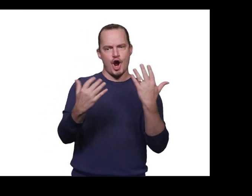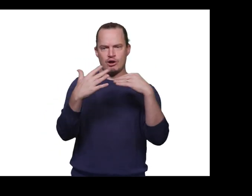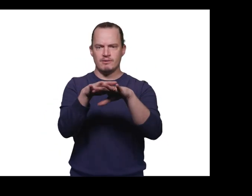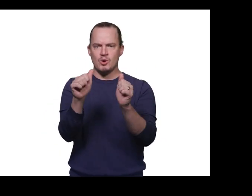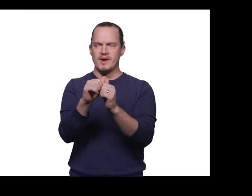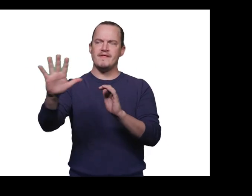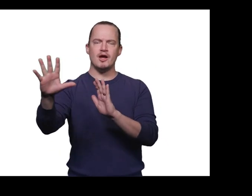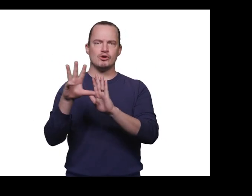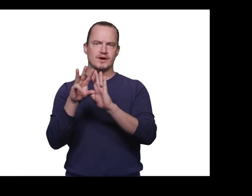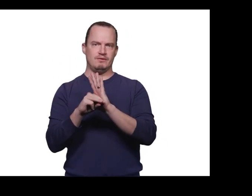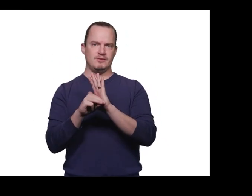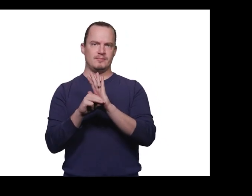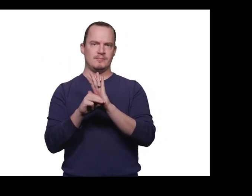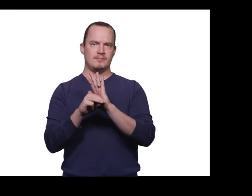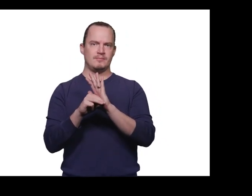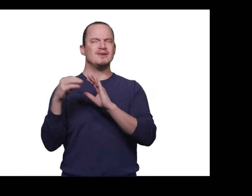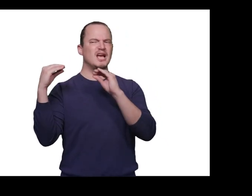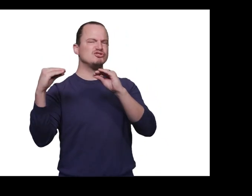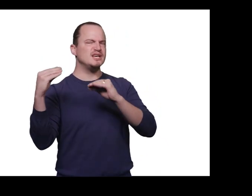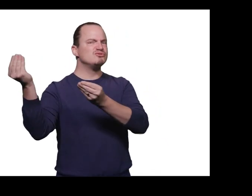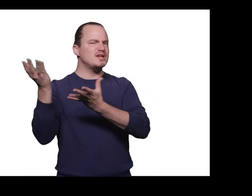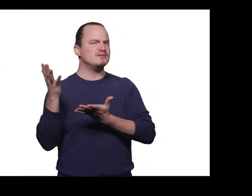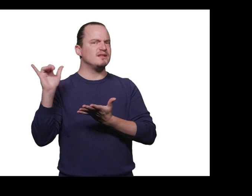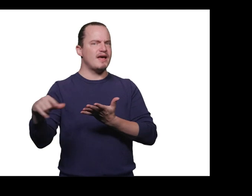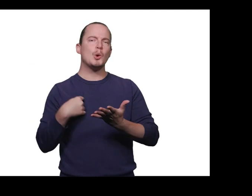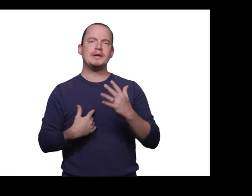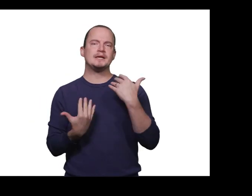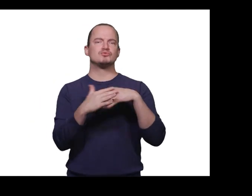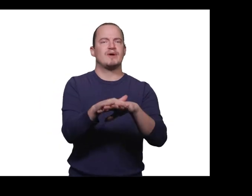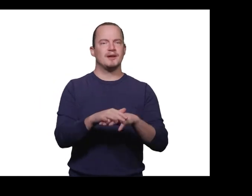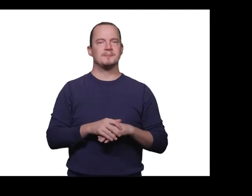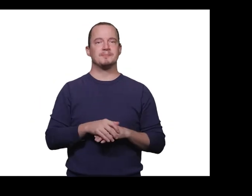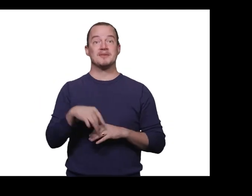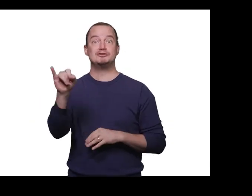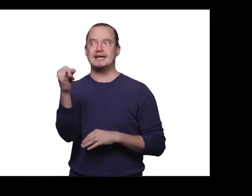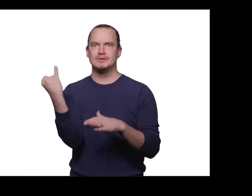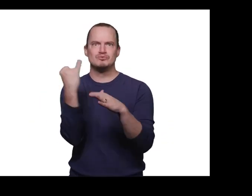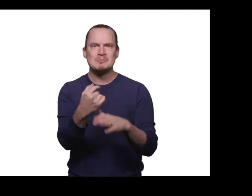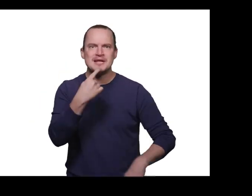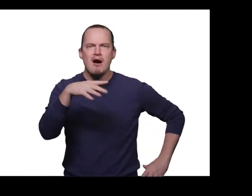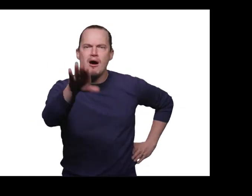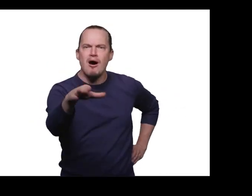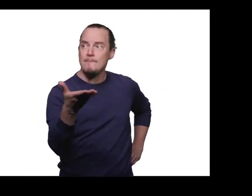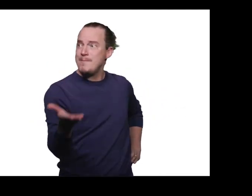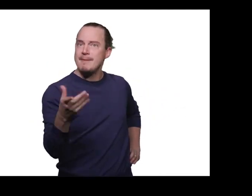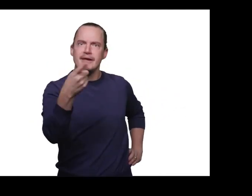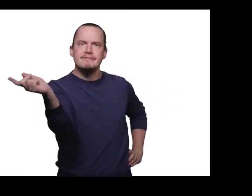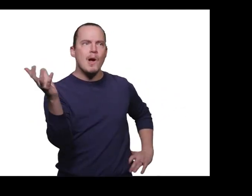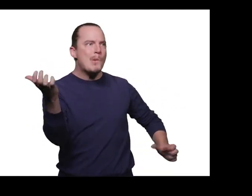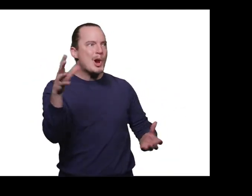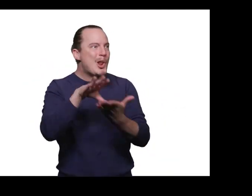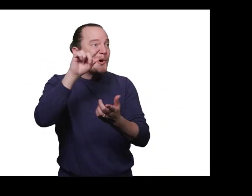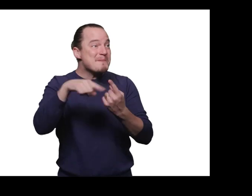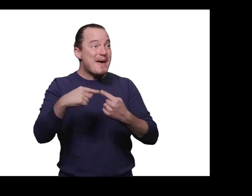curricular content that's identified by the education partner. Oh, like maybe the educator wants to learn